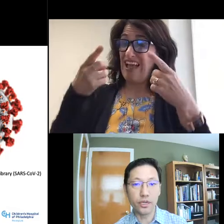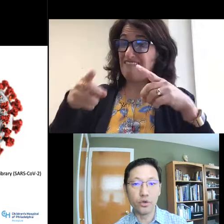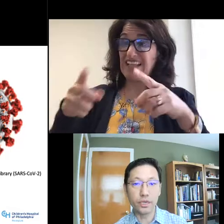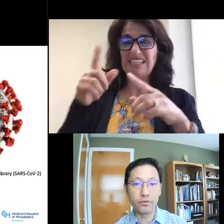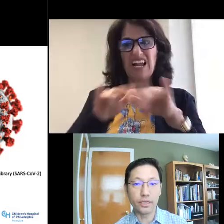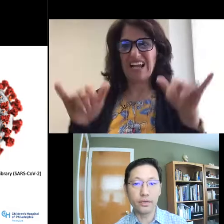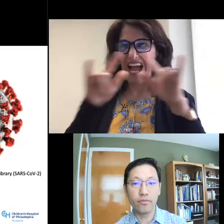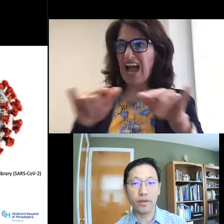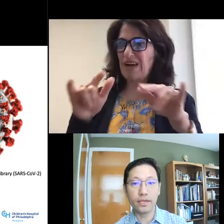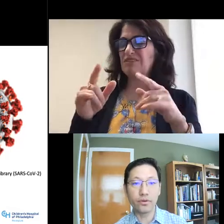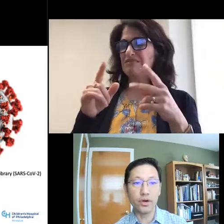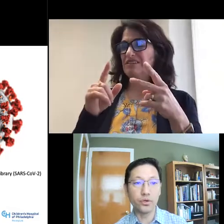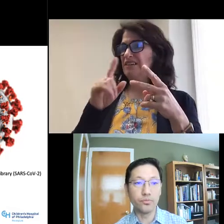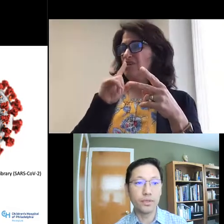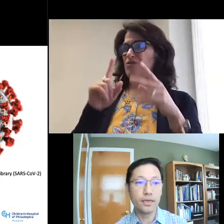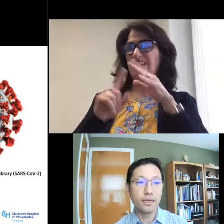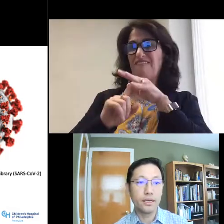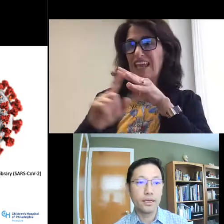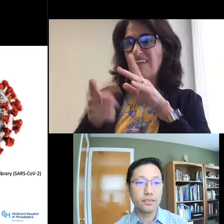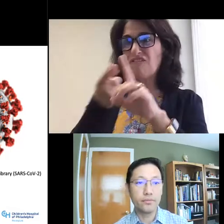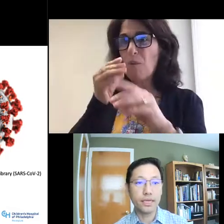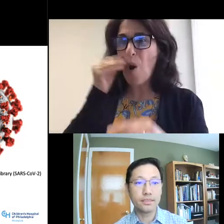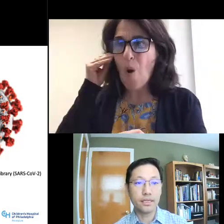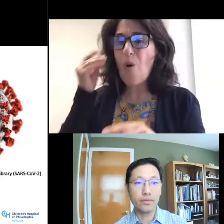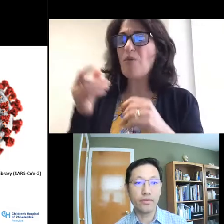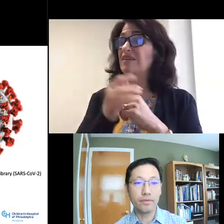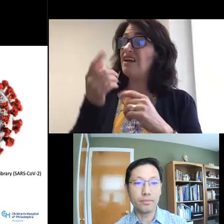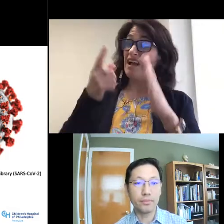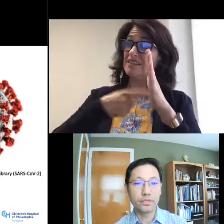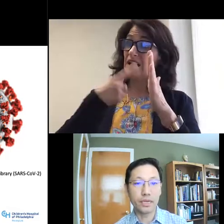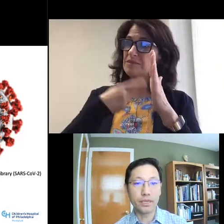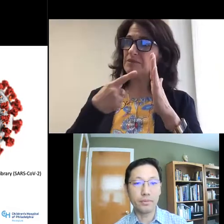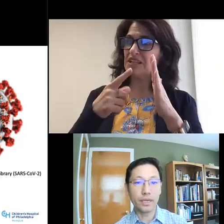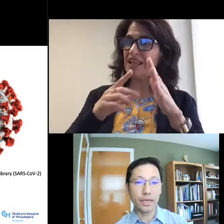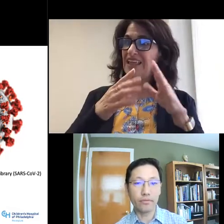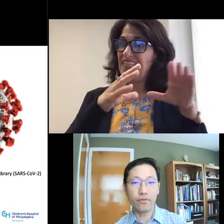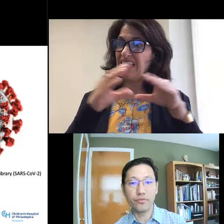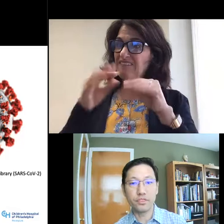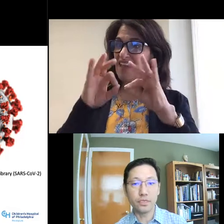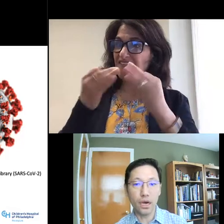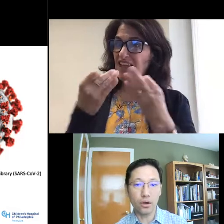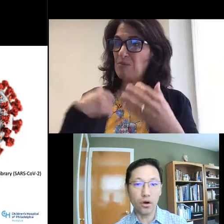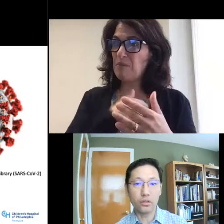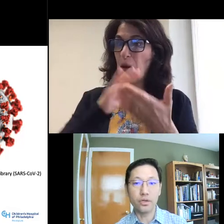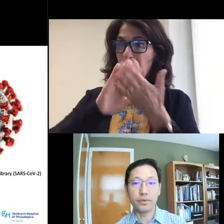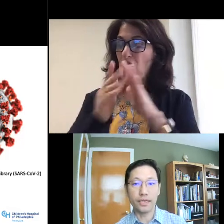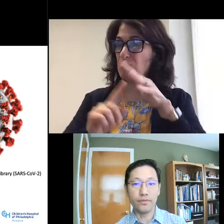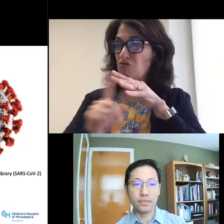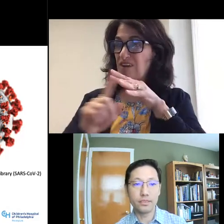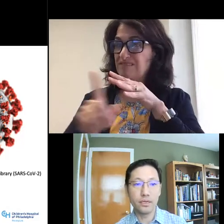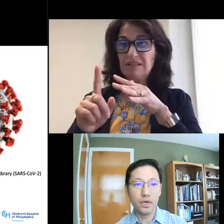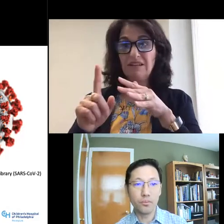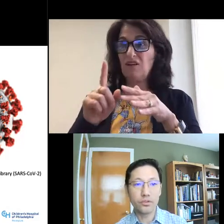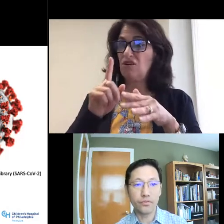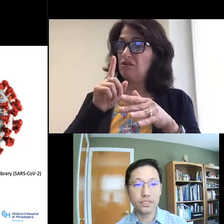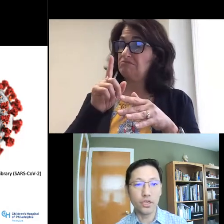Torture in home country, fleeing from home, in some cases, leaving family members and becoming a refugee are all traumatic